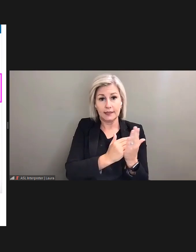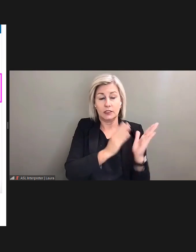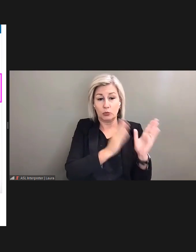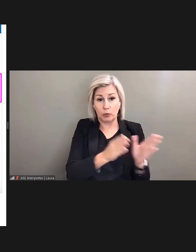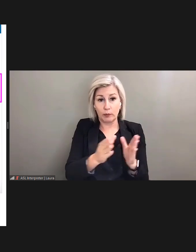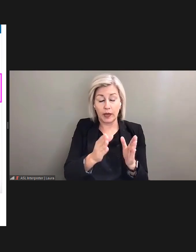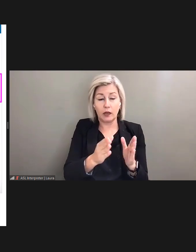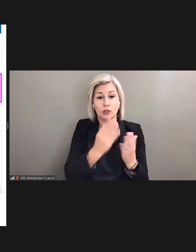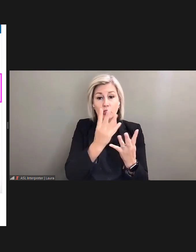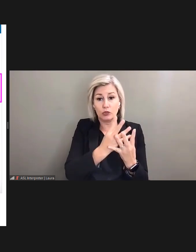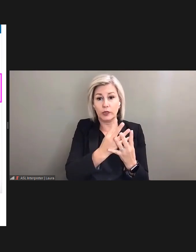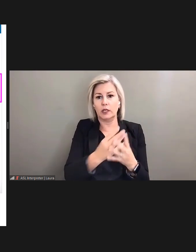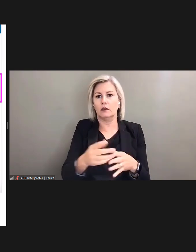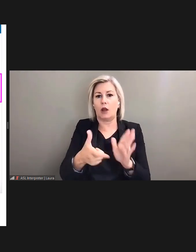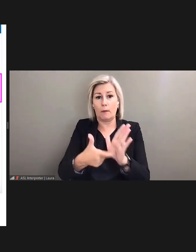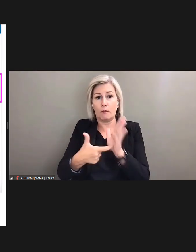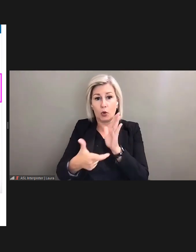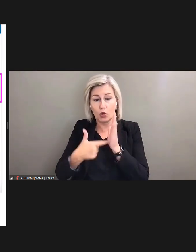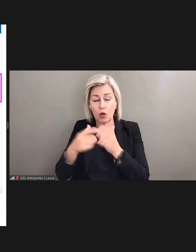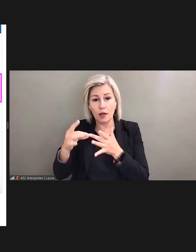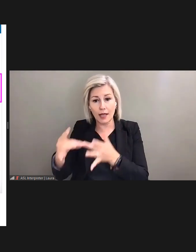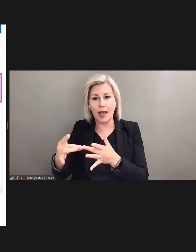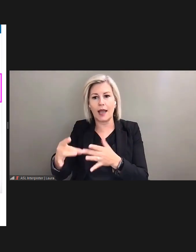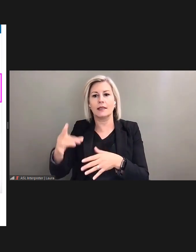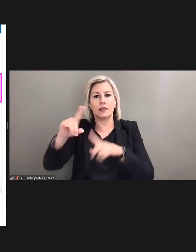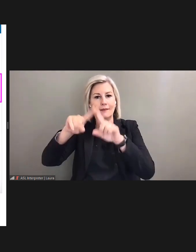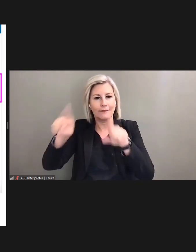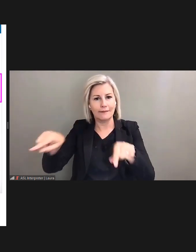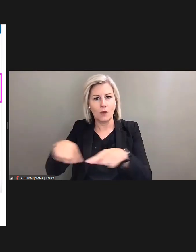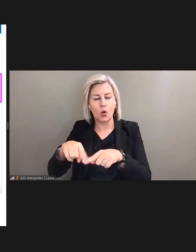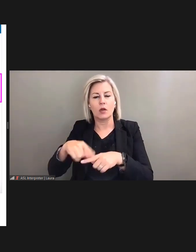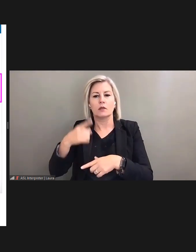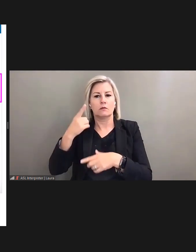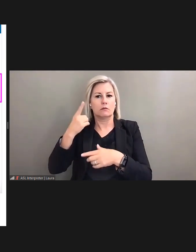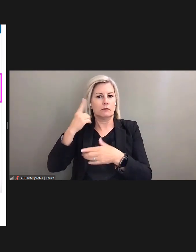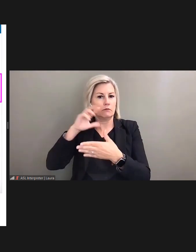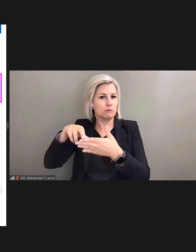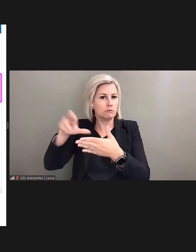protocol guides and forms for documenting screening outcomes,